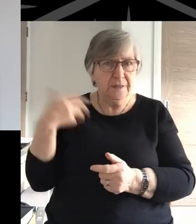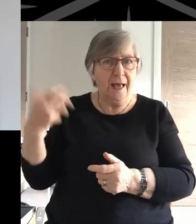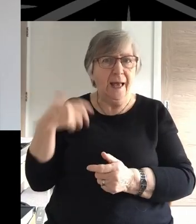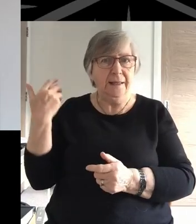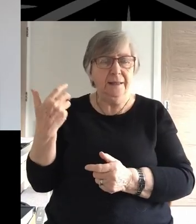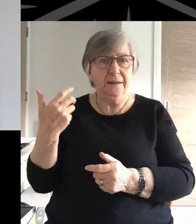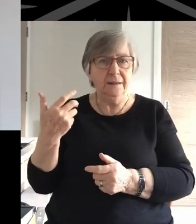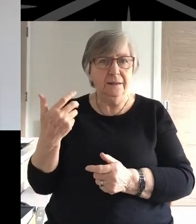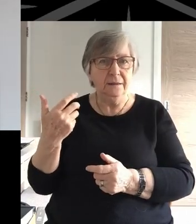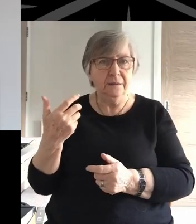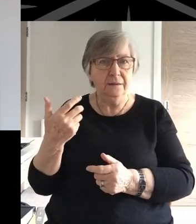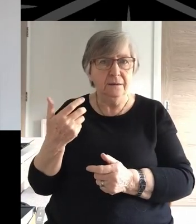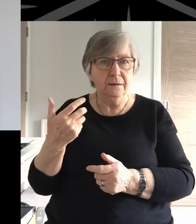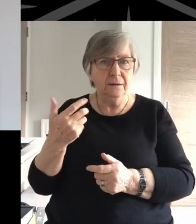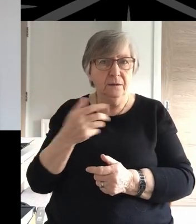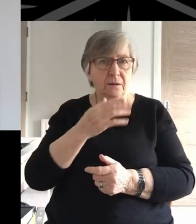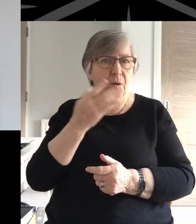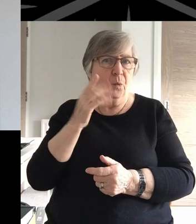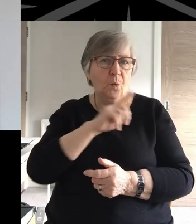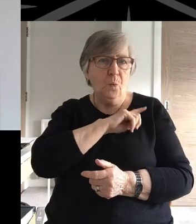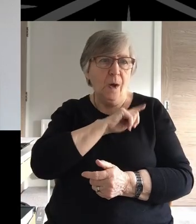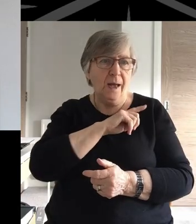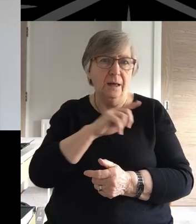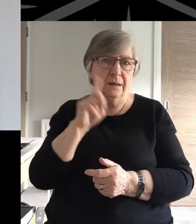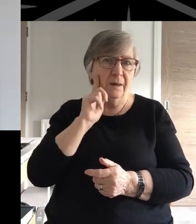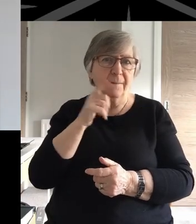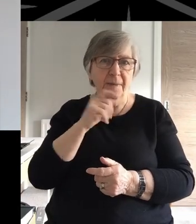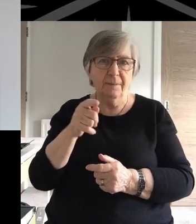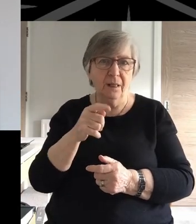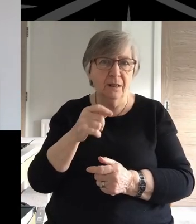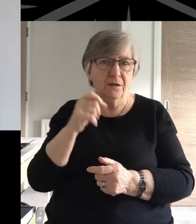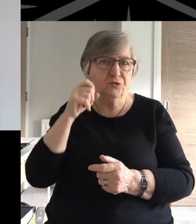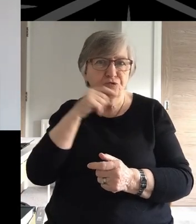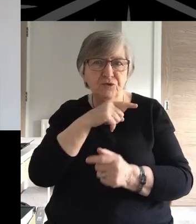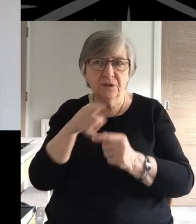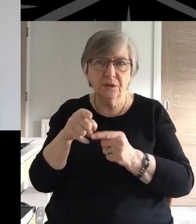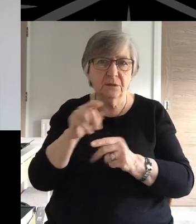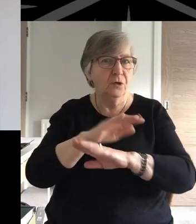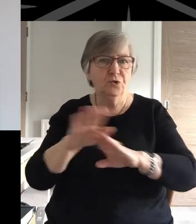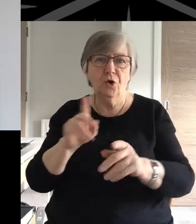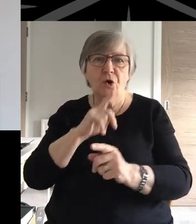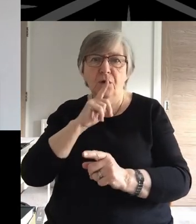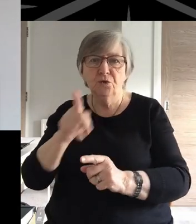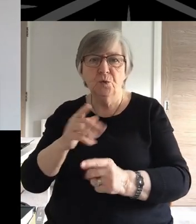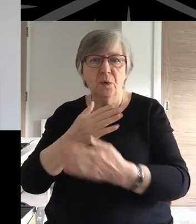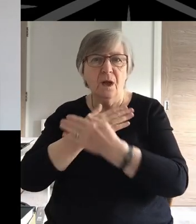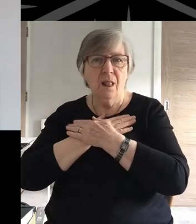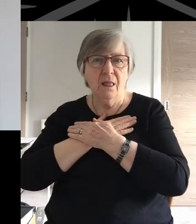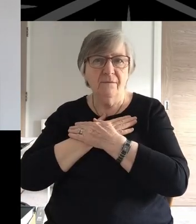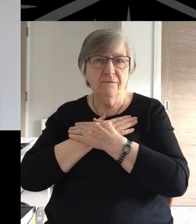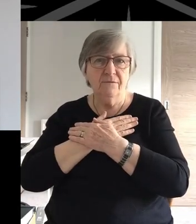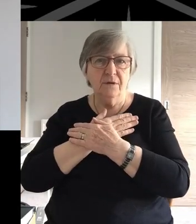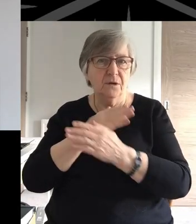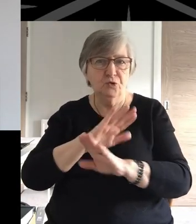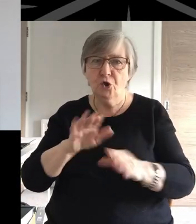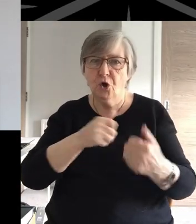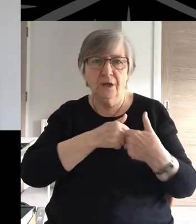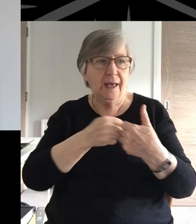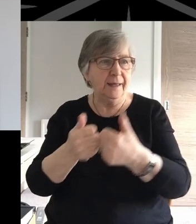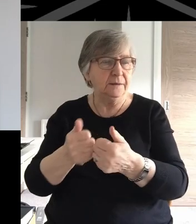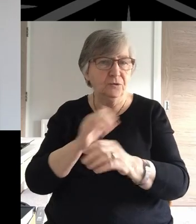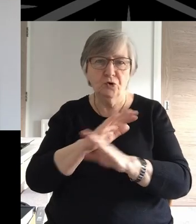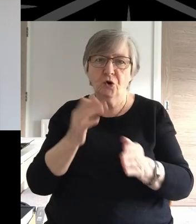out when people are being purposefully unloving, unkind, and ungentle to those around